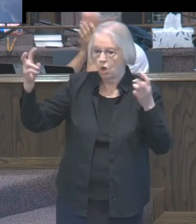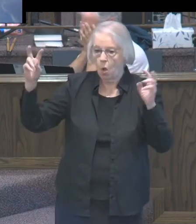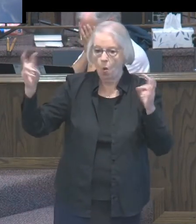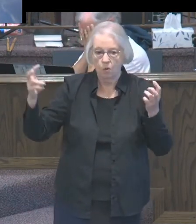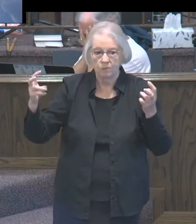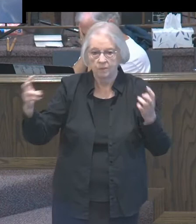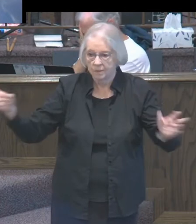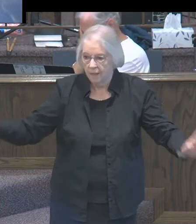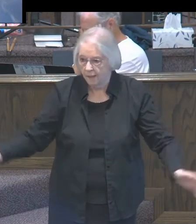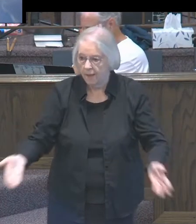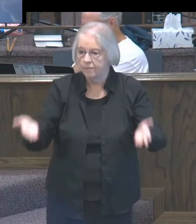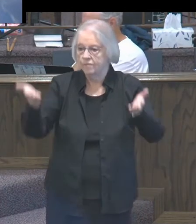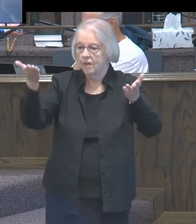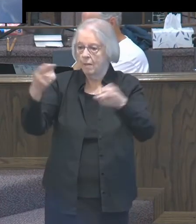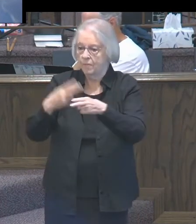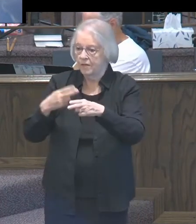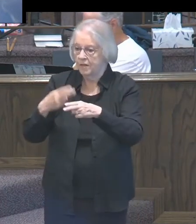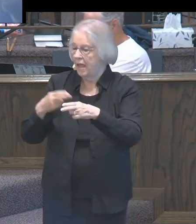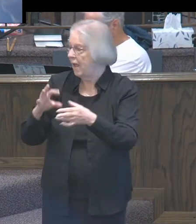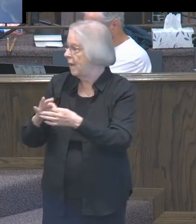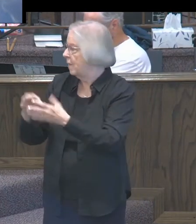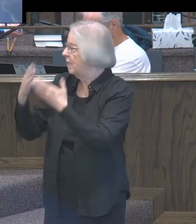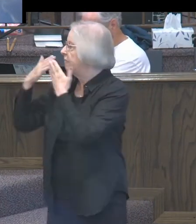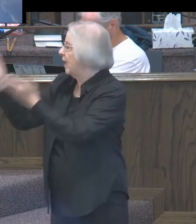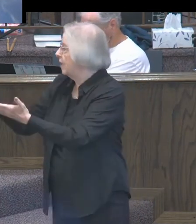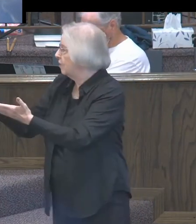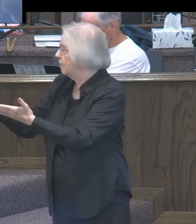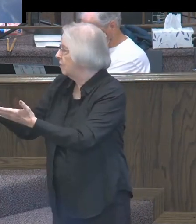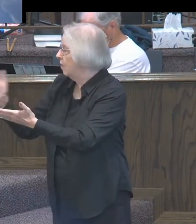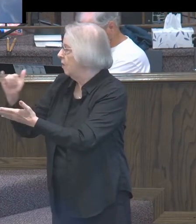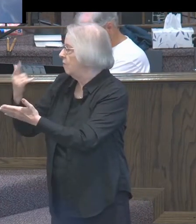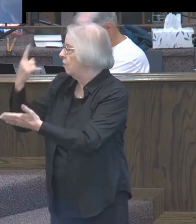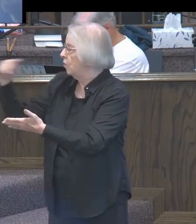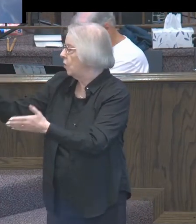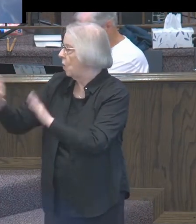name of Jesus. Thank you for your example